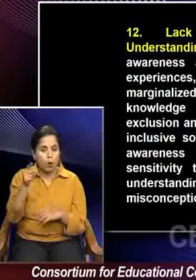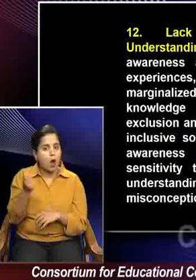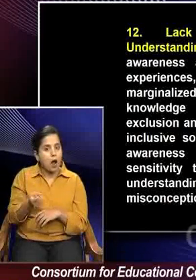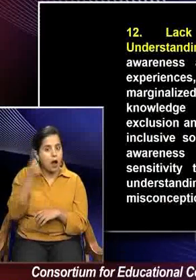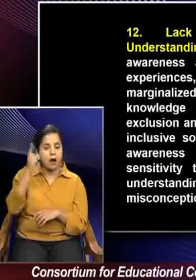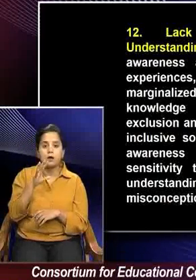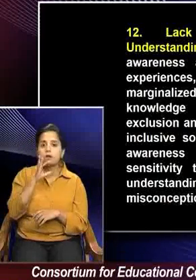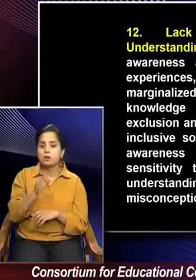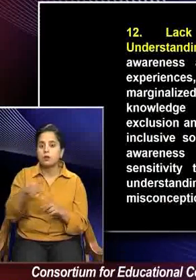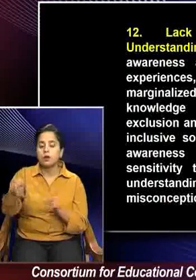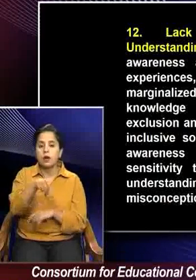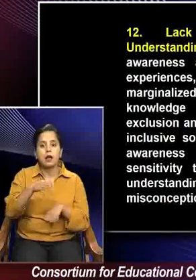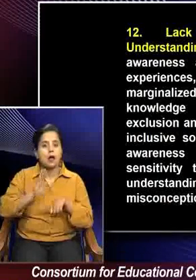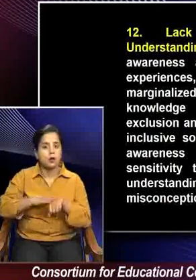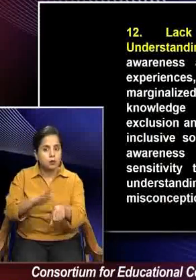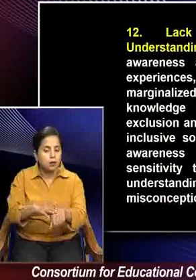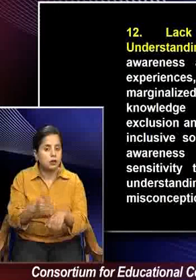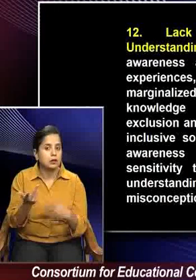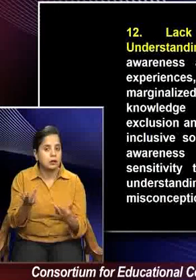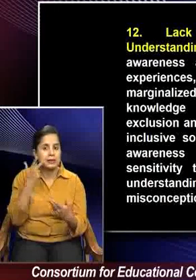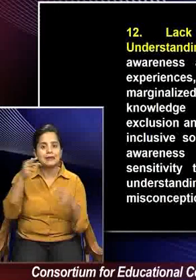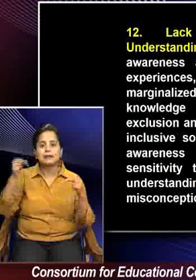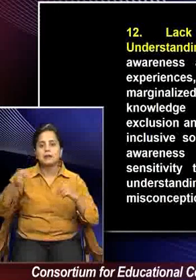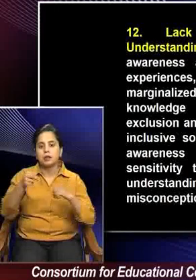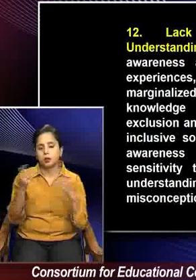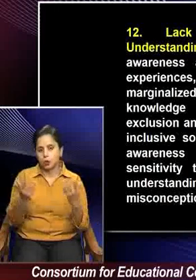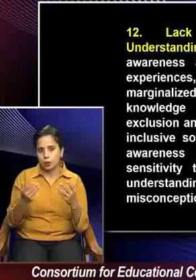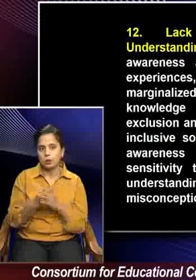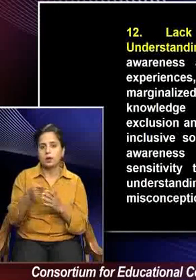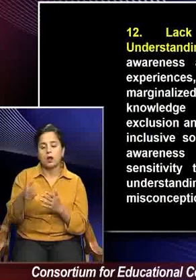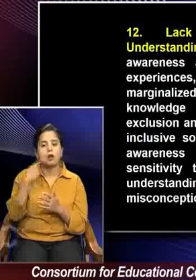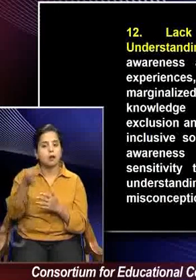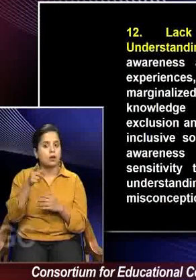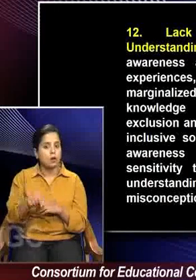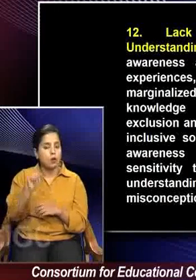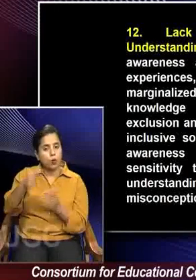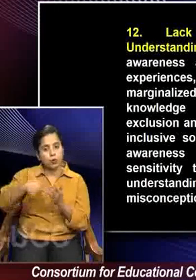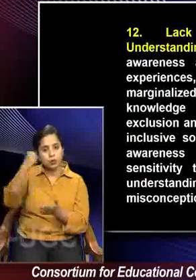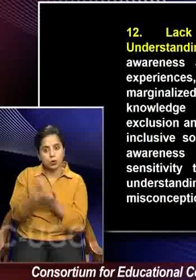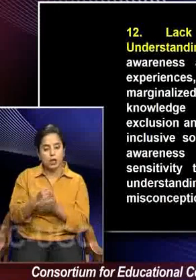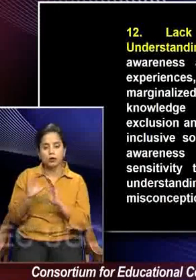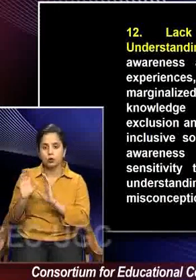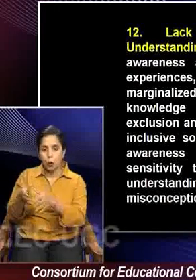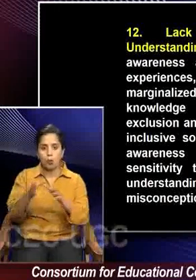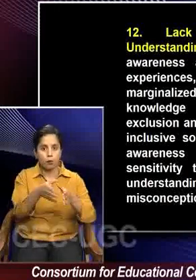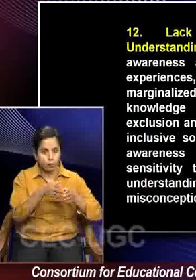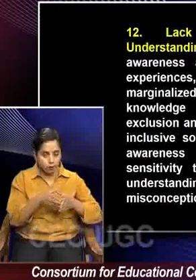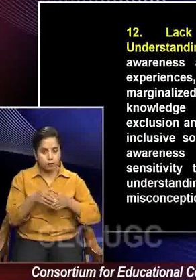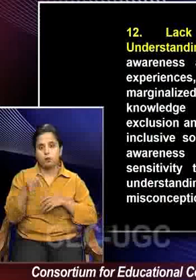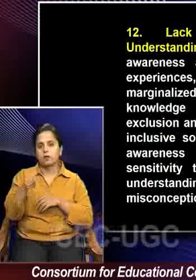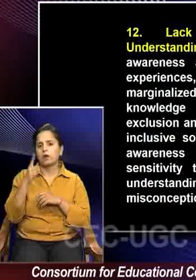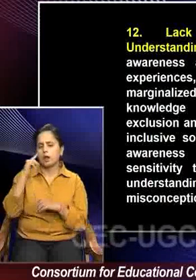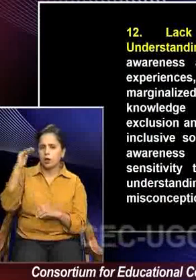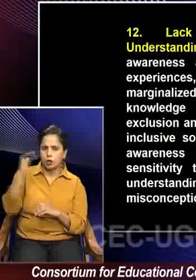understanding of experience, needs and rights of marginalized groups. So this lack